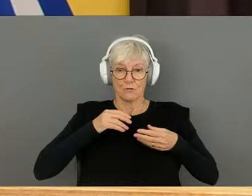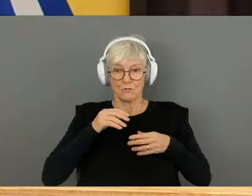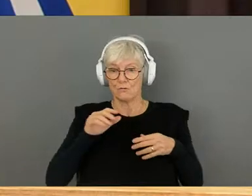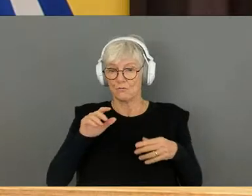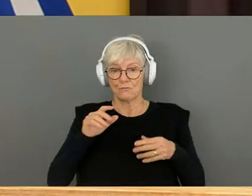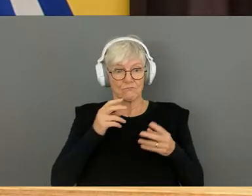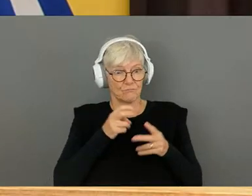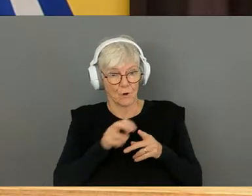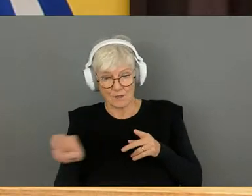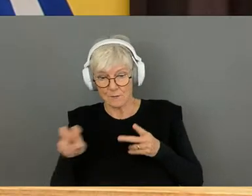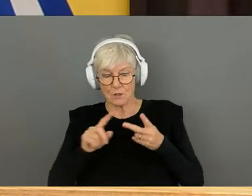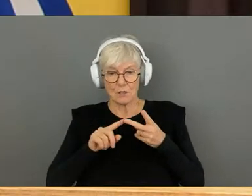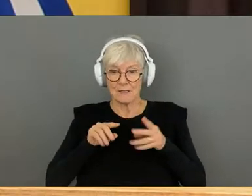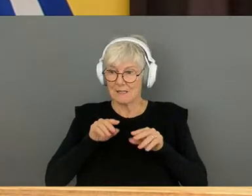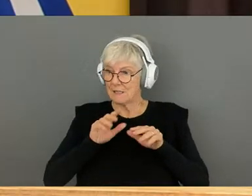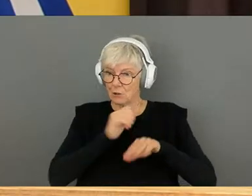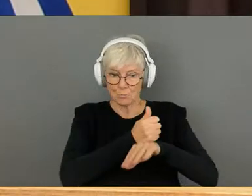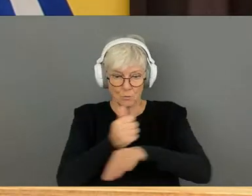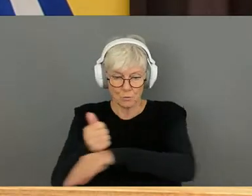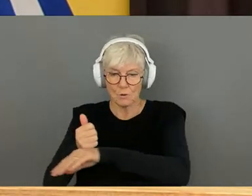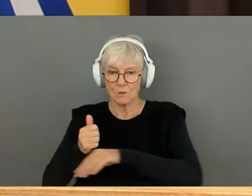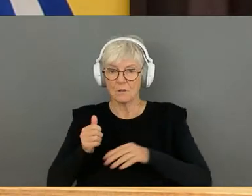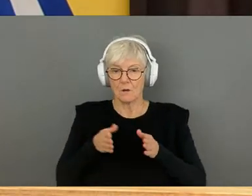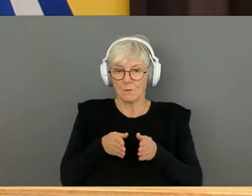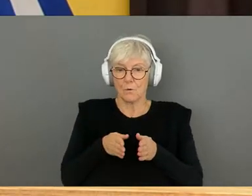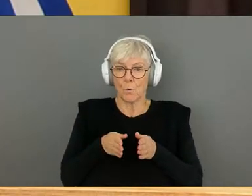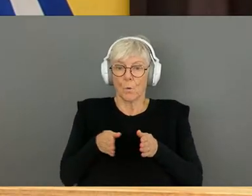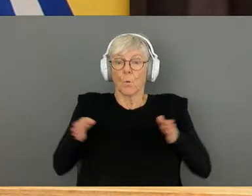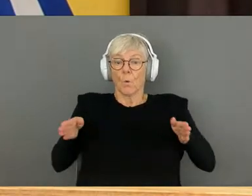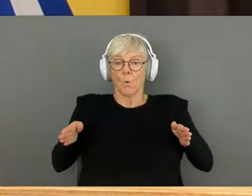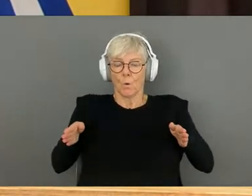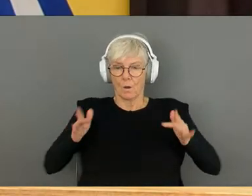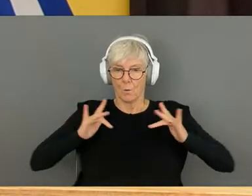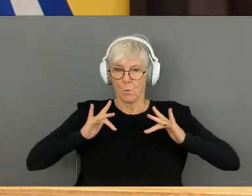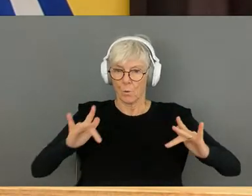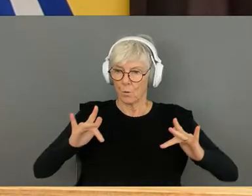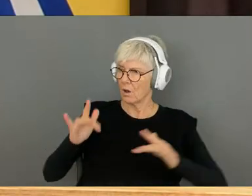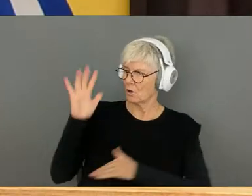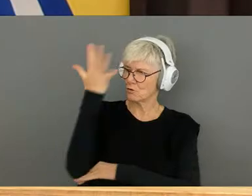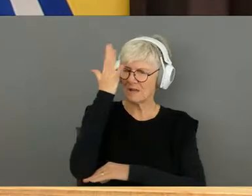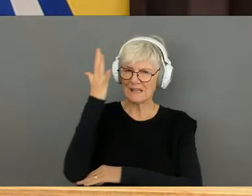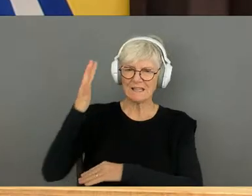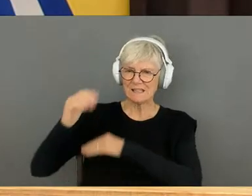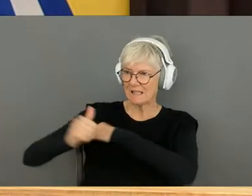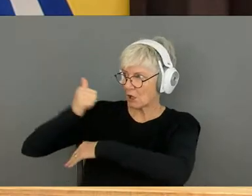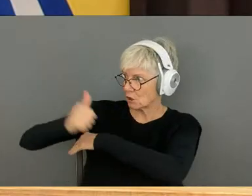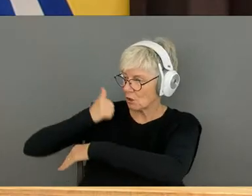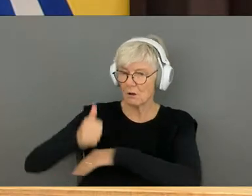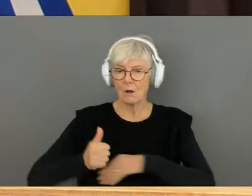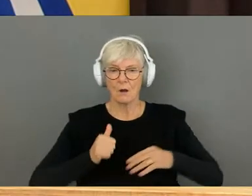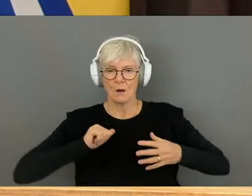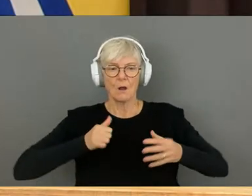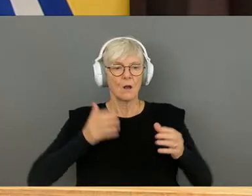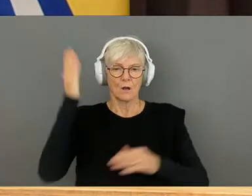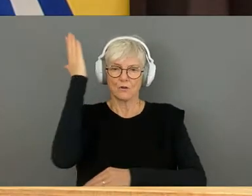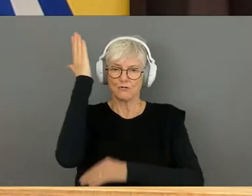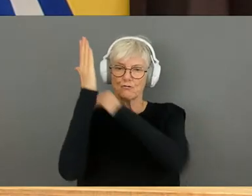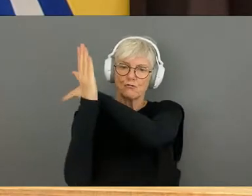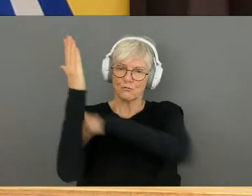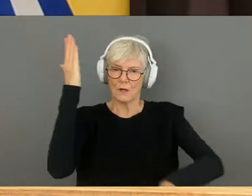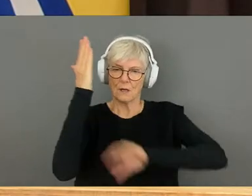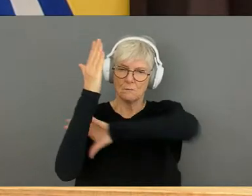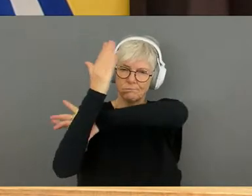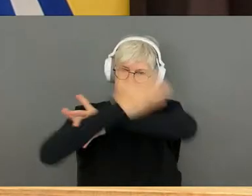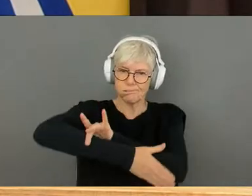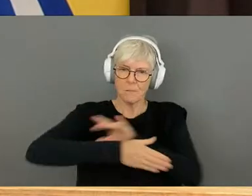the widening of our right-of-ways. We look at danger trees. We look at mulching. We look at a number of different things as part of our